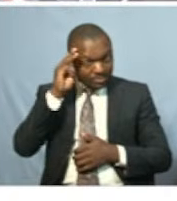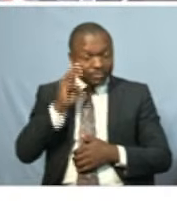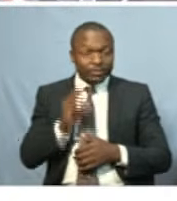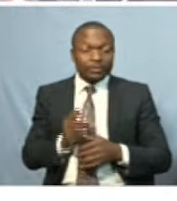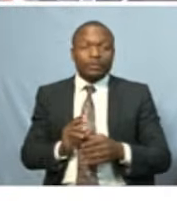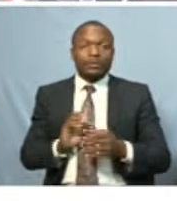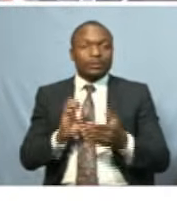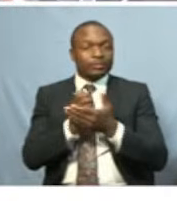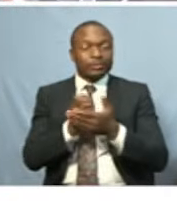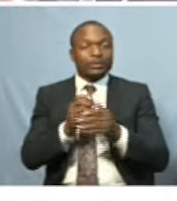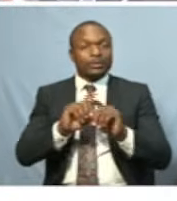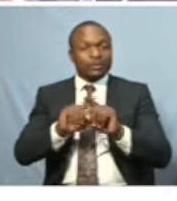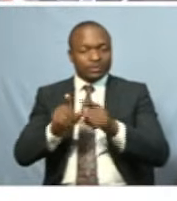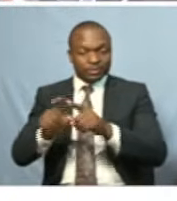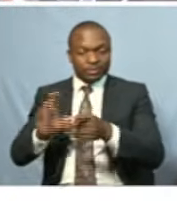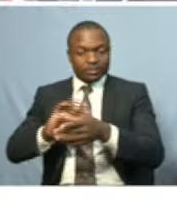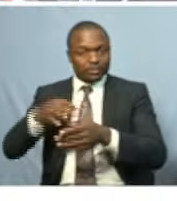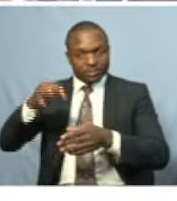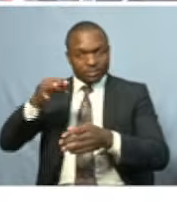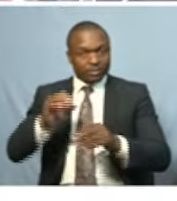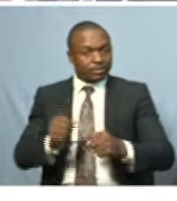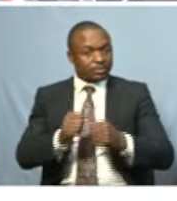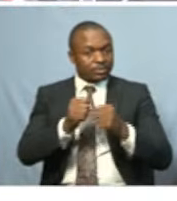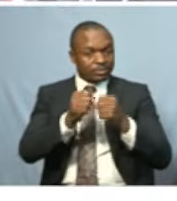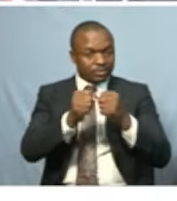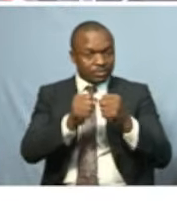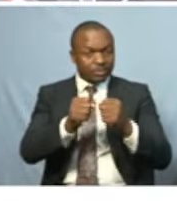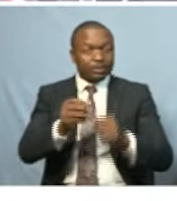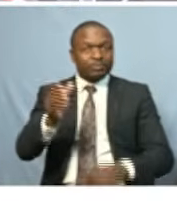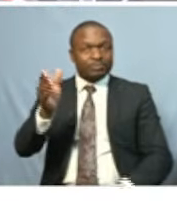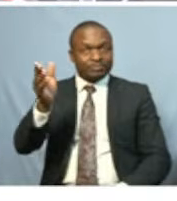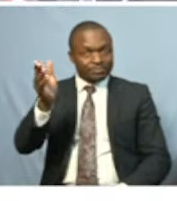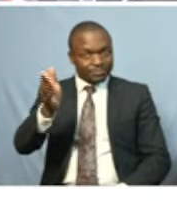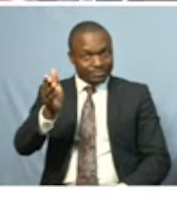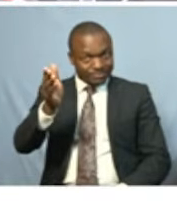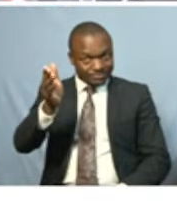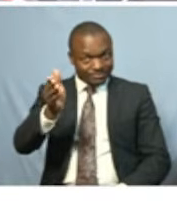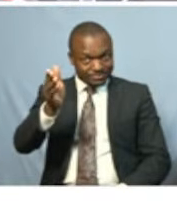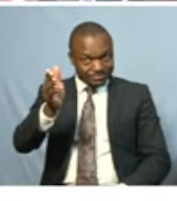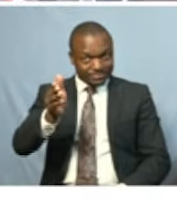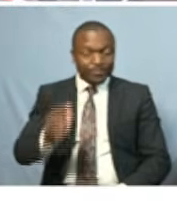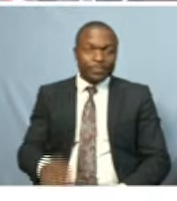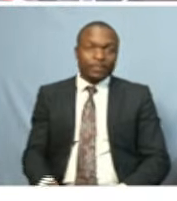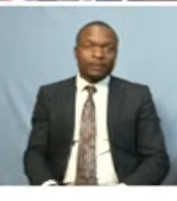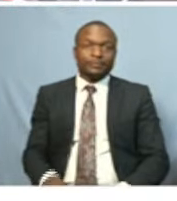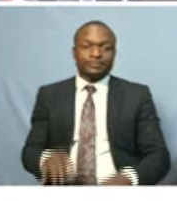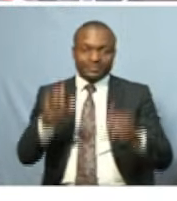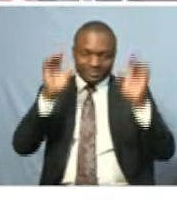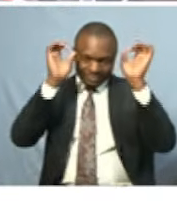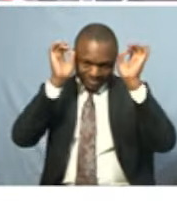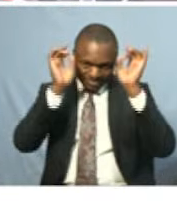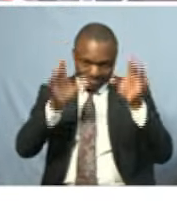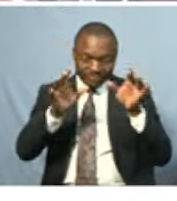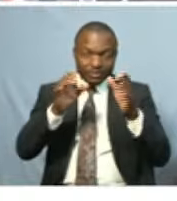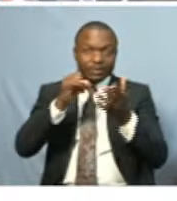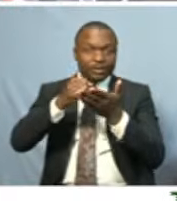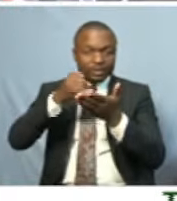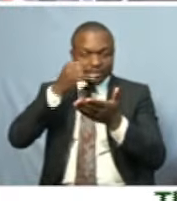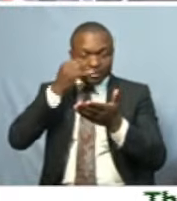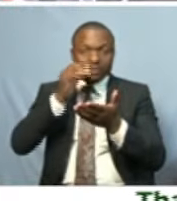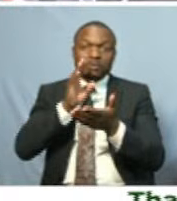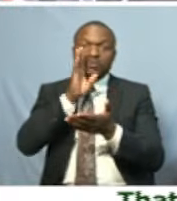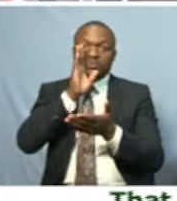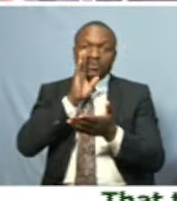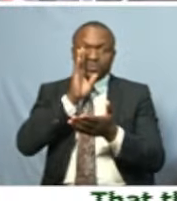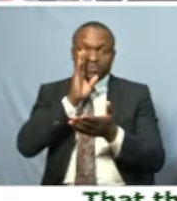stakeholders, and we have strengthened sensitization of the dangers of drug, alcohol, and